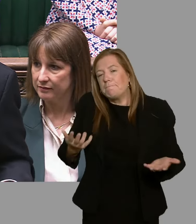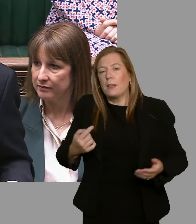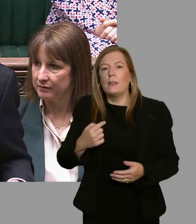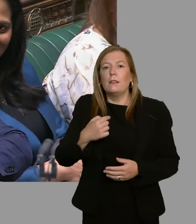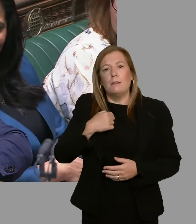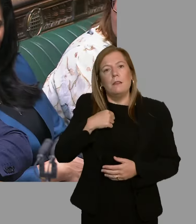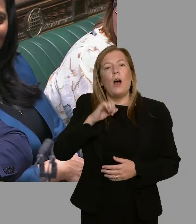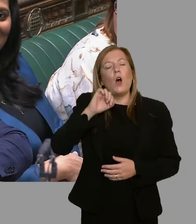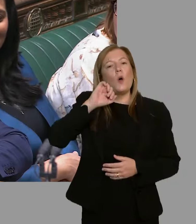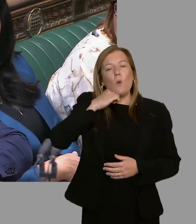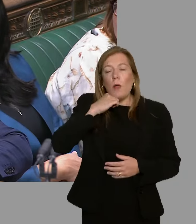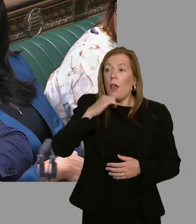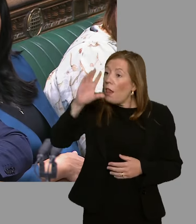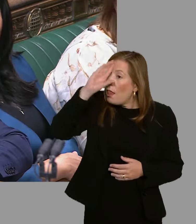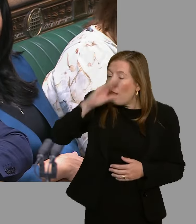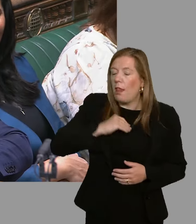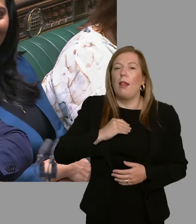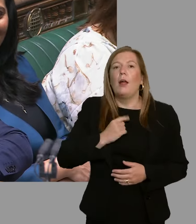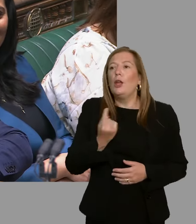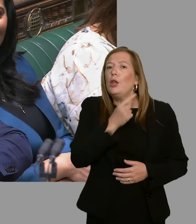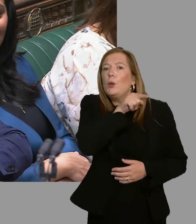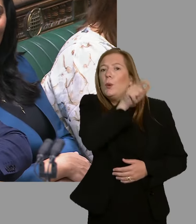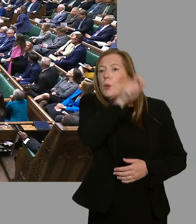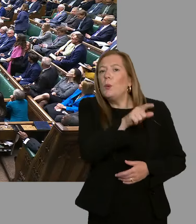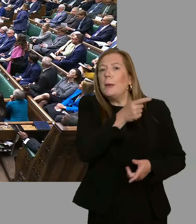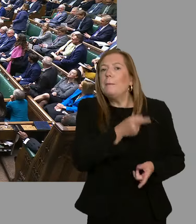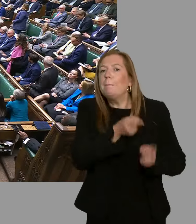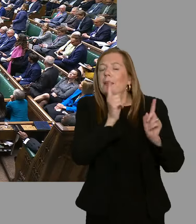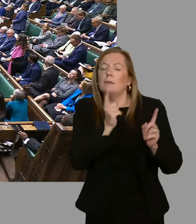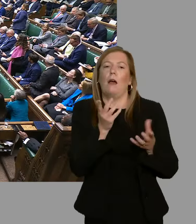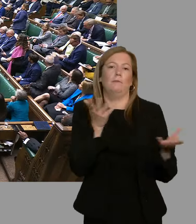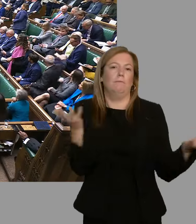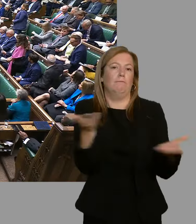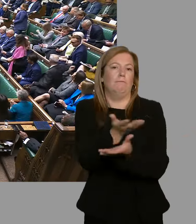to get to the bottom of the issue that he's described. That completes Prime Minister's questions.